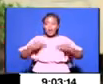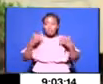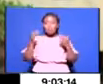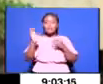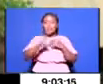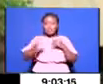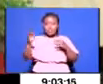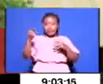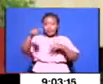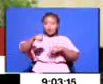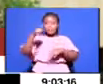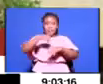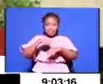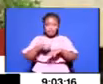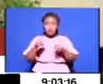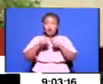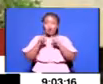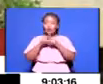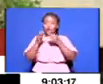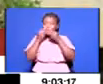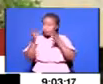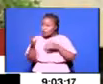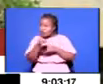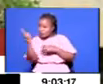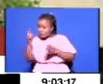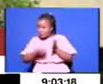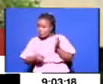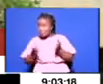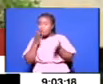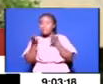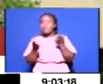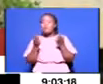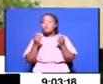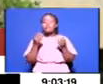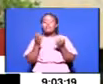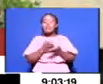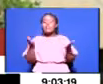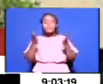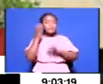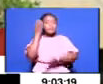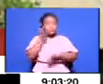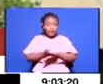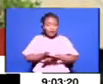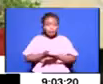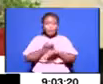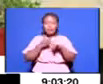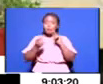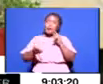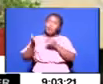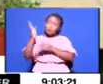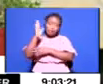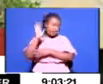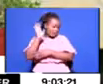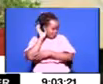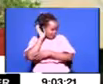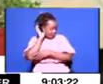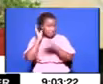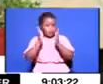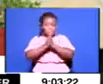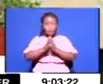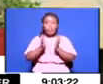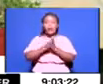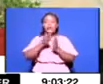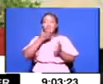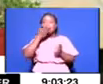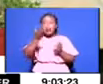time. And just to remind you, things may be tough, but remember there is a God who hears prayers and answers prayer, the one